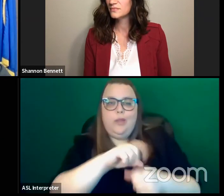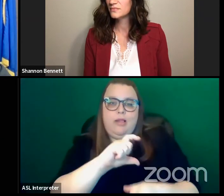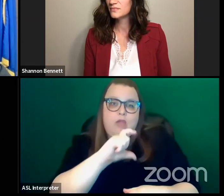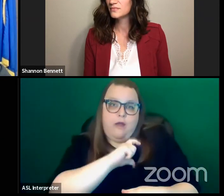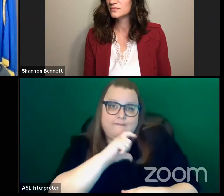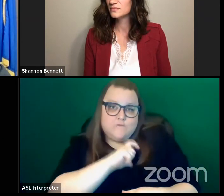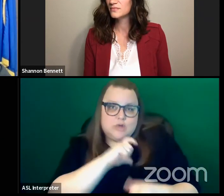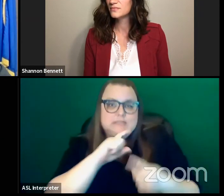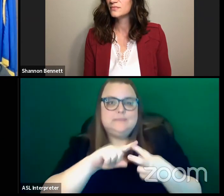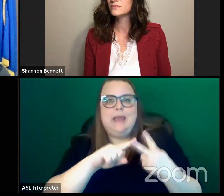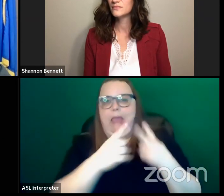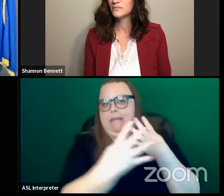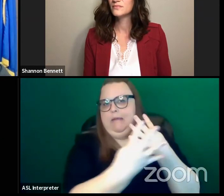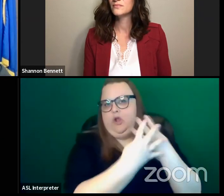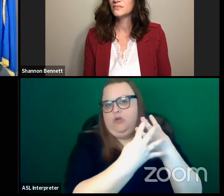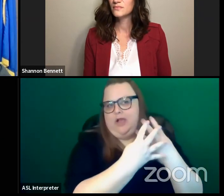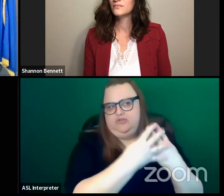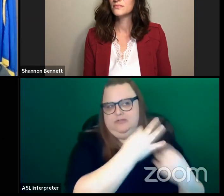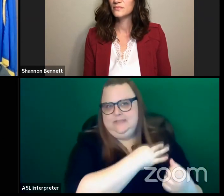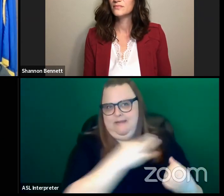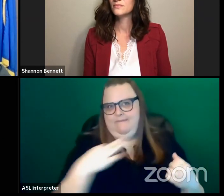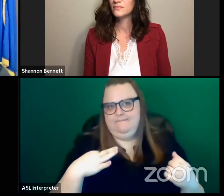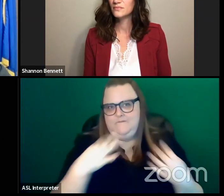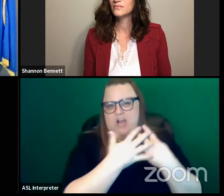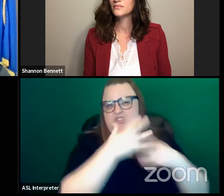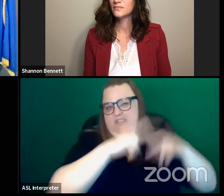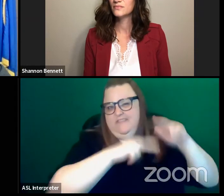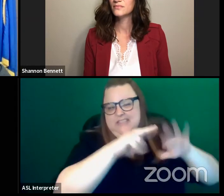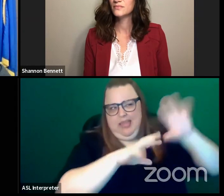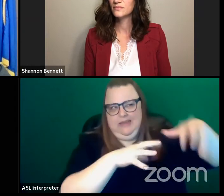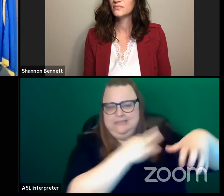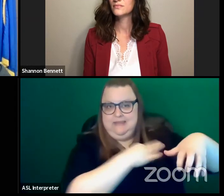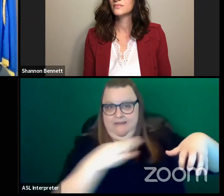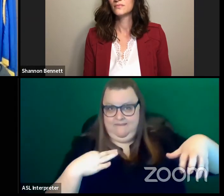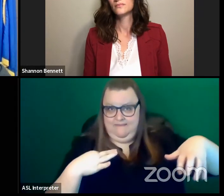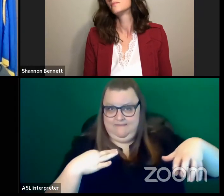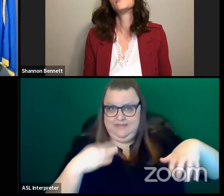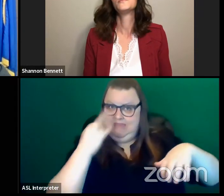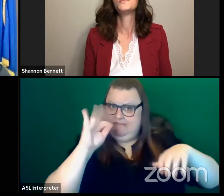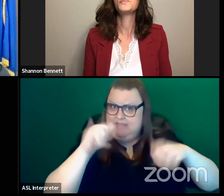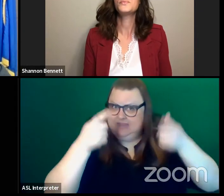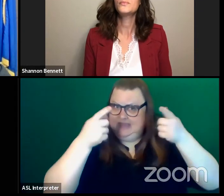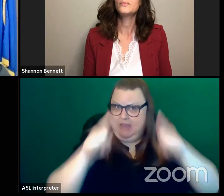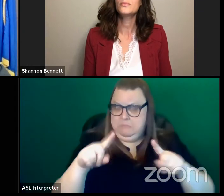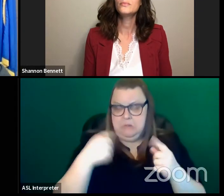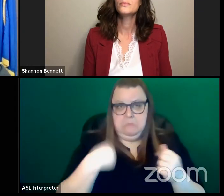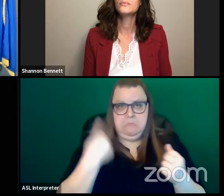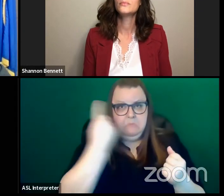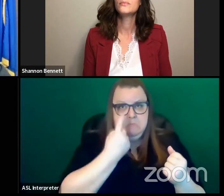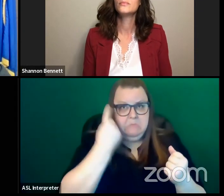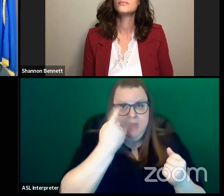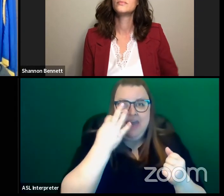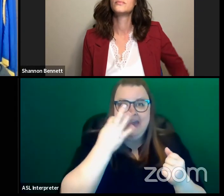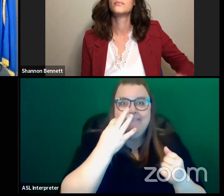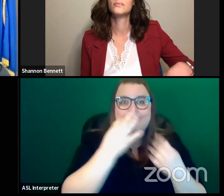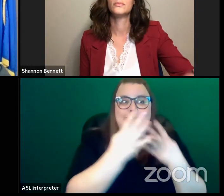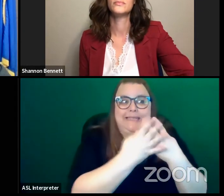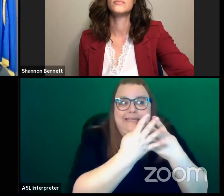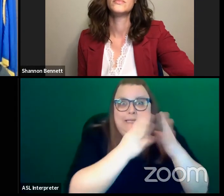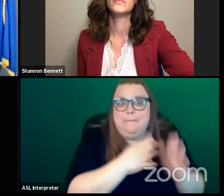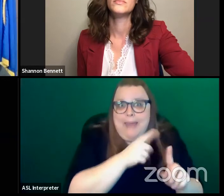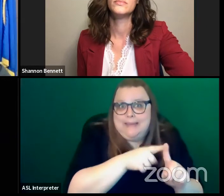also correctional facility staff. If that's the case, I'm wondering, will people incarcerated in Nevada's